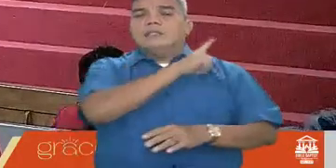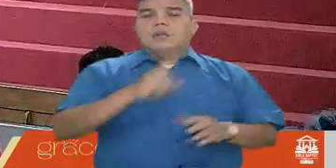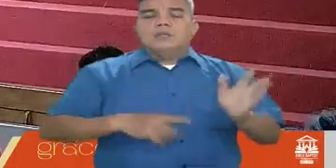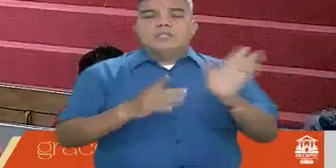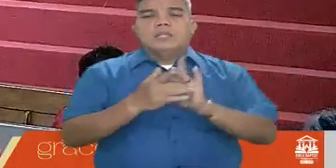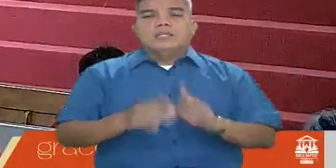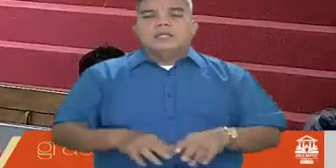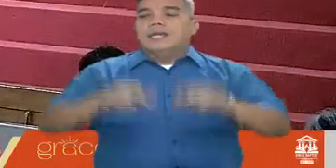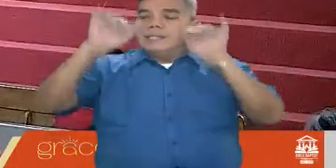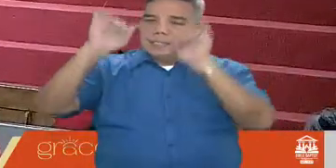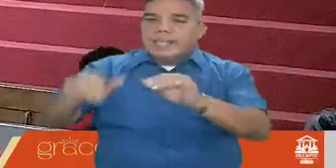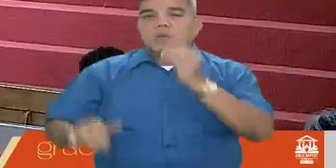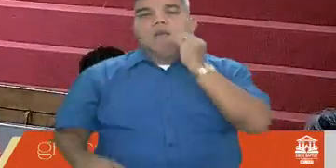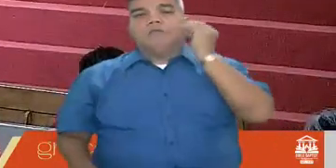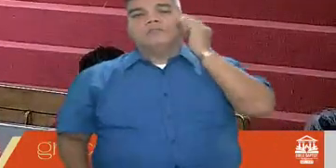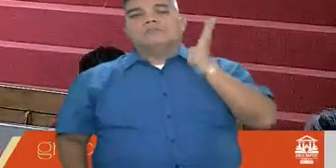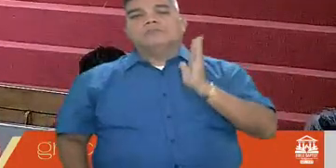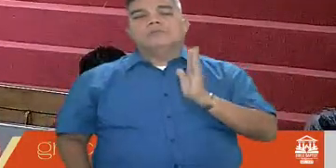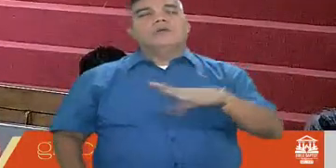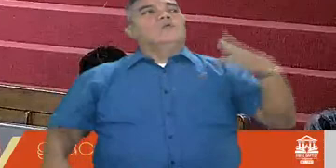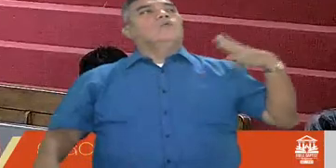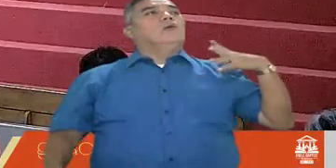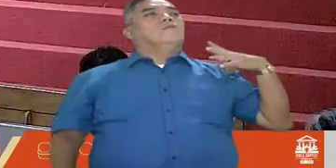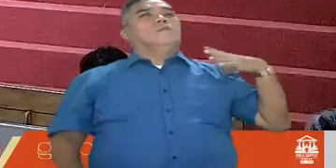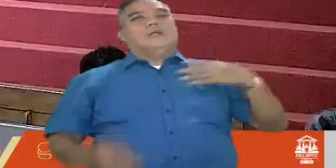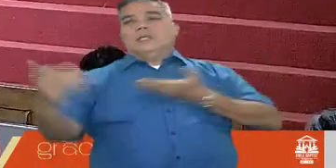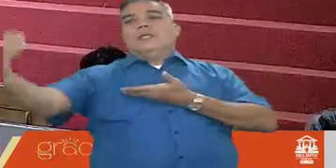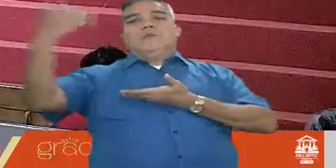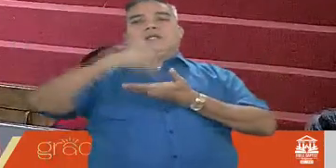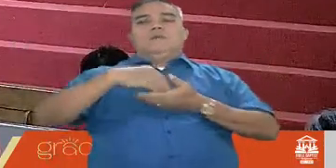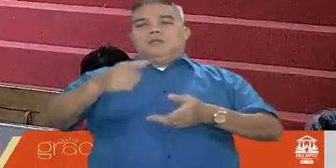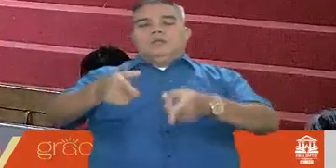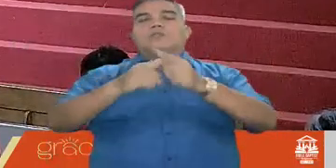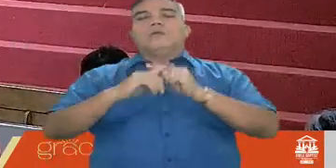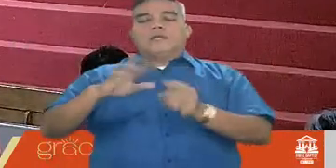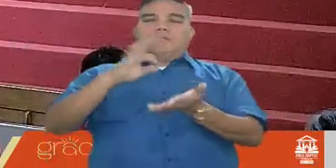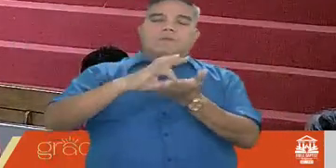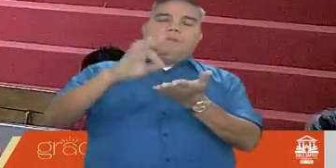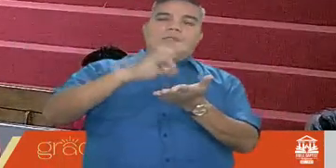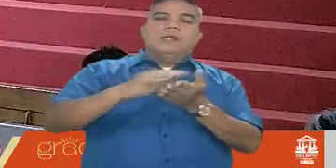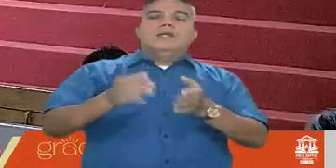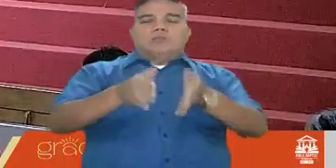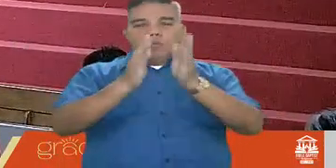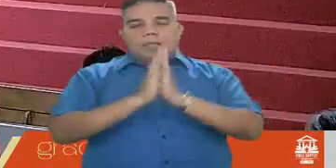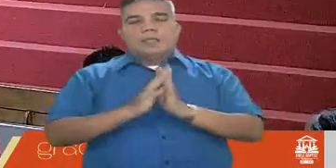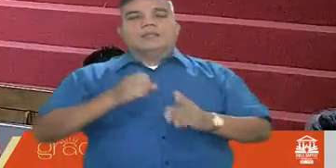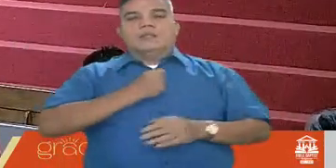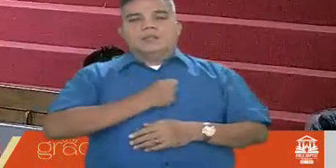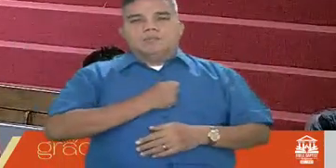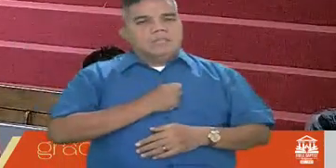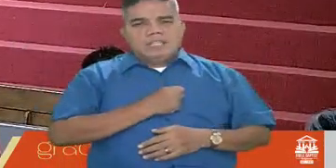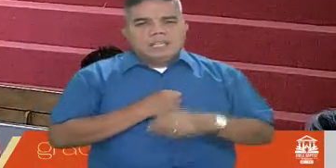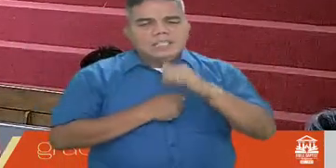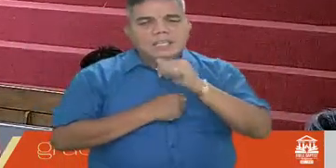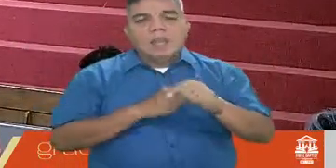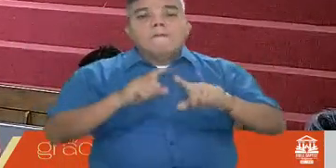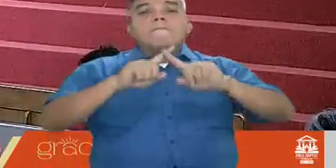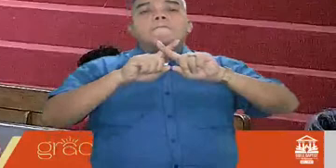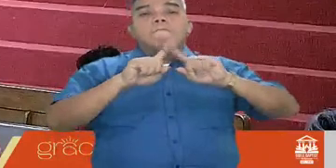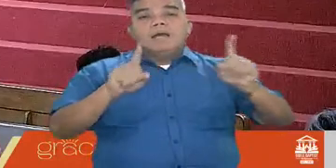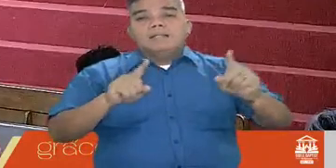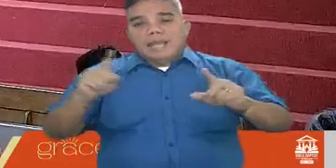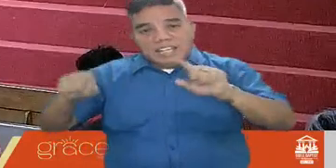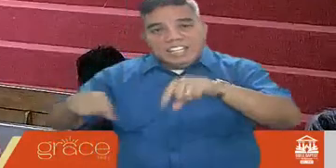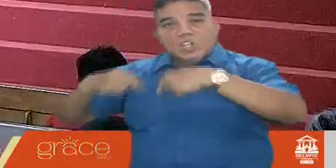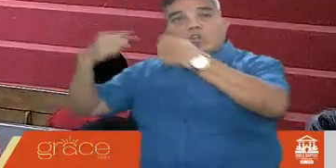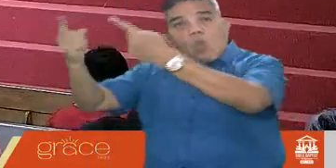The Lord Jesus Christ said, "Stay in your house, wait for him because he will come to you to make amends. He did not say that, but